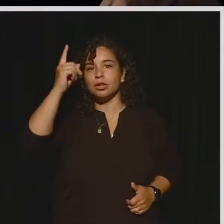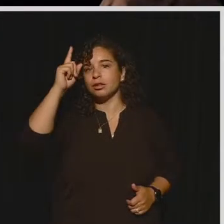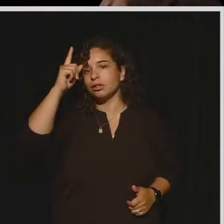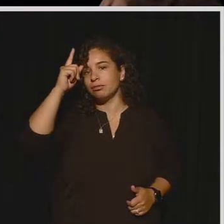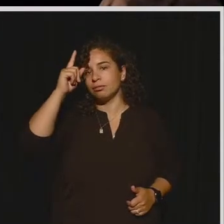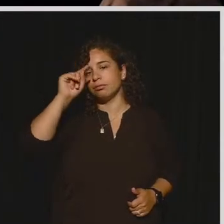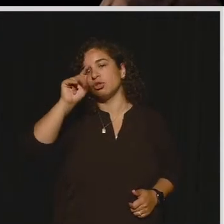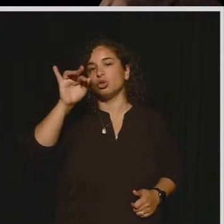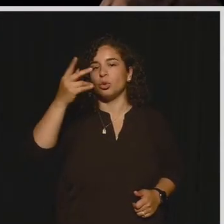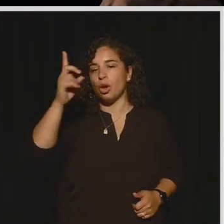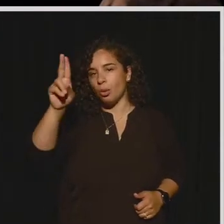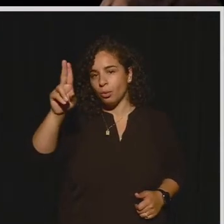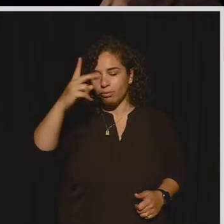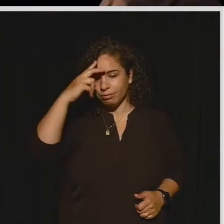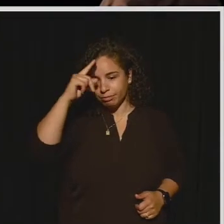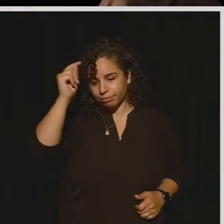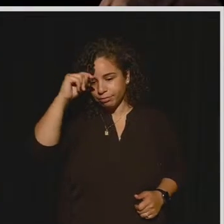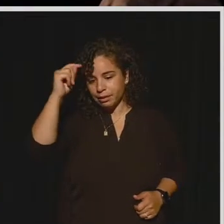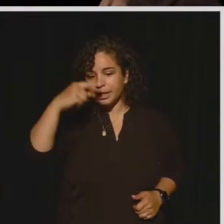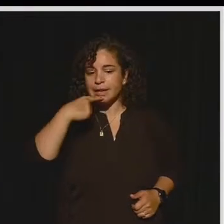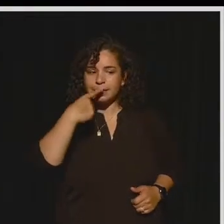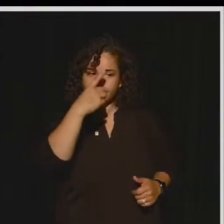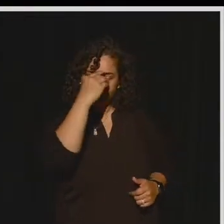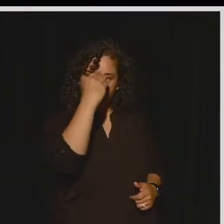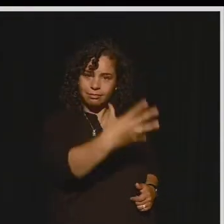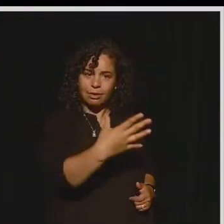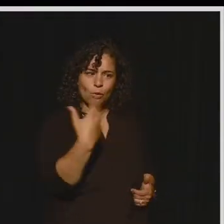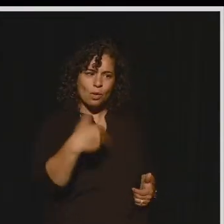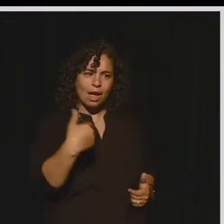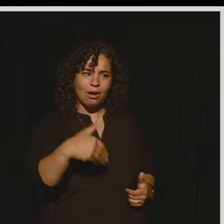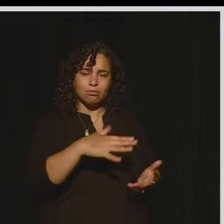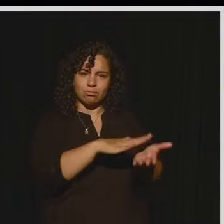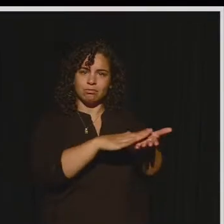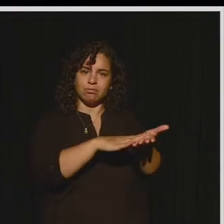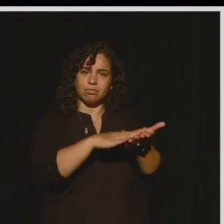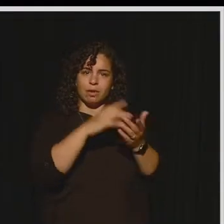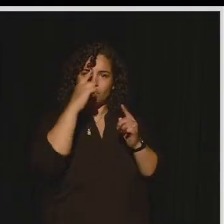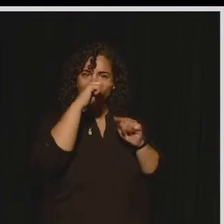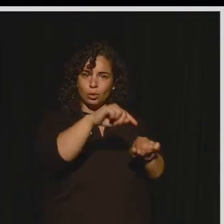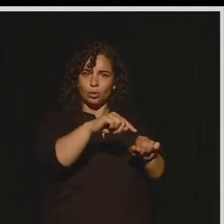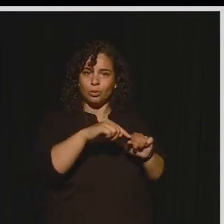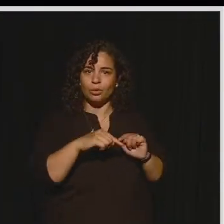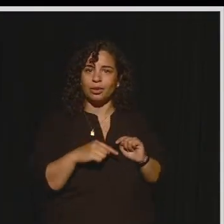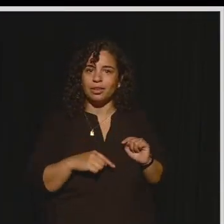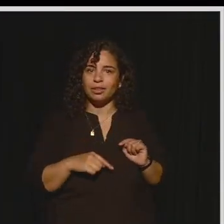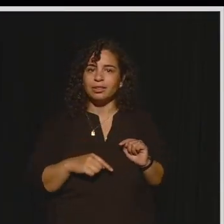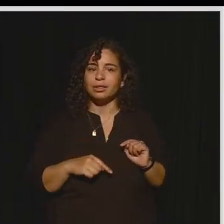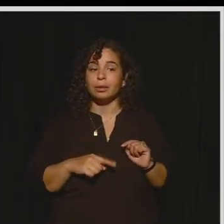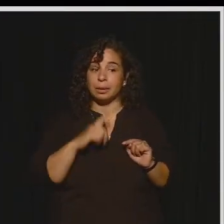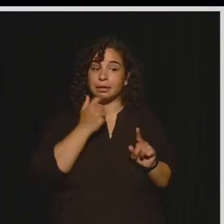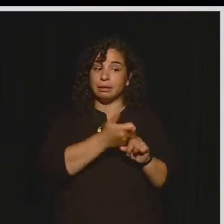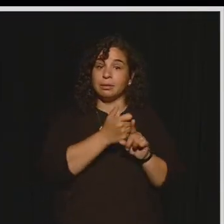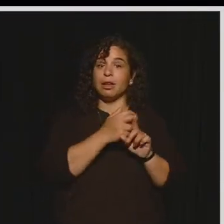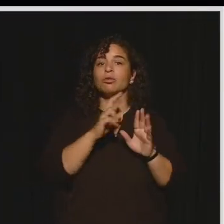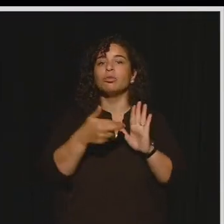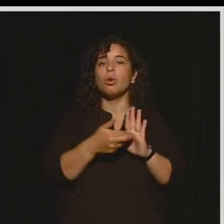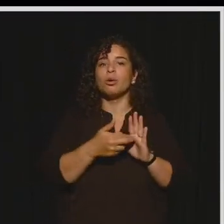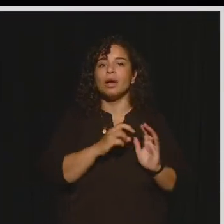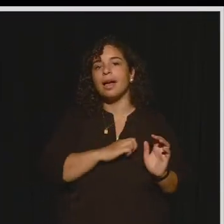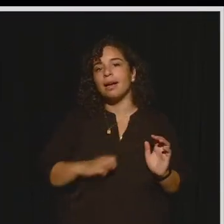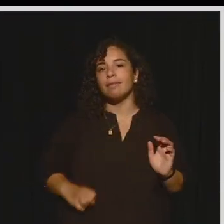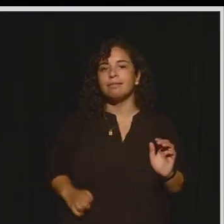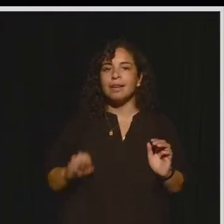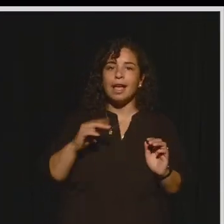he knew of Ted being sort of Empress of Canada. So I think it's really important that that's part